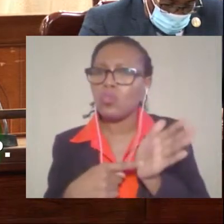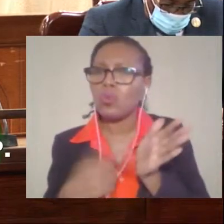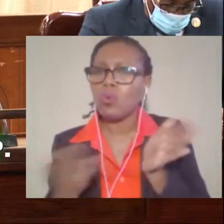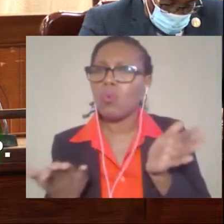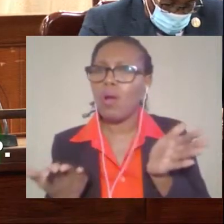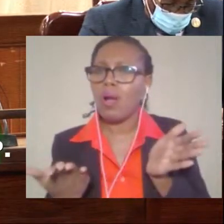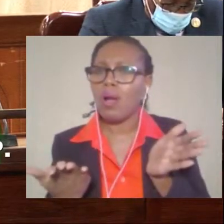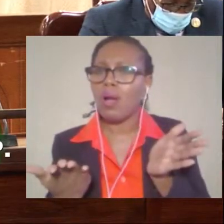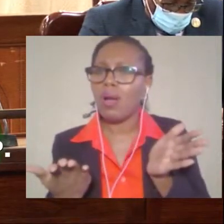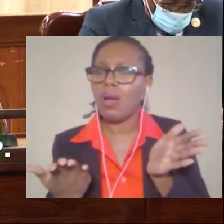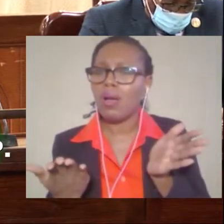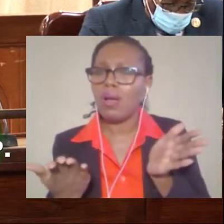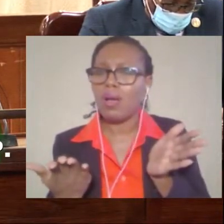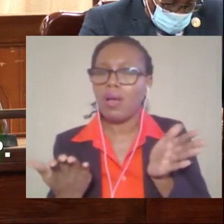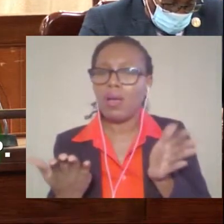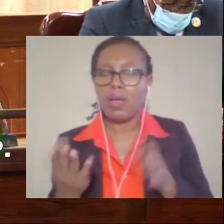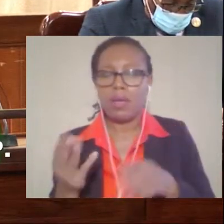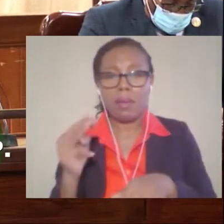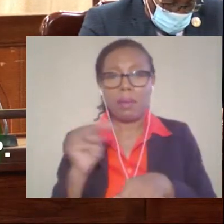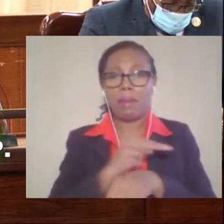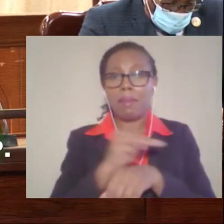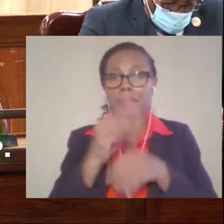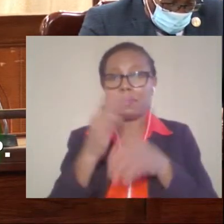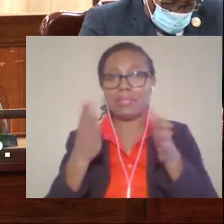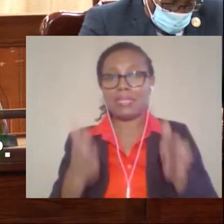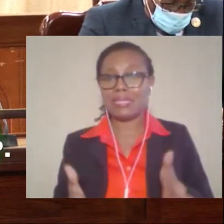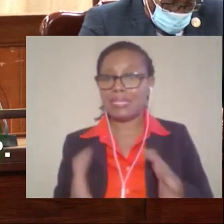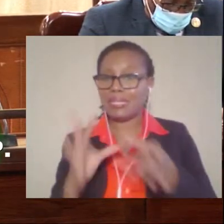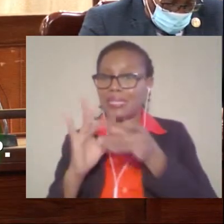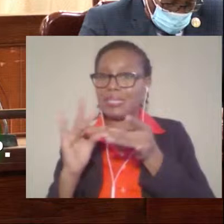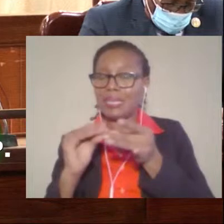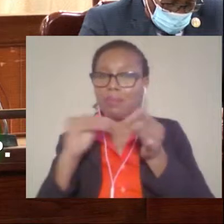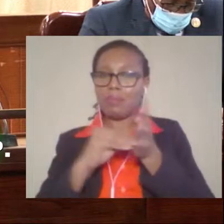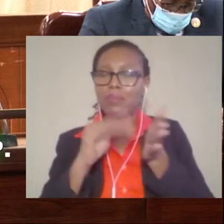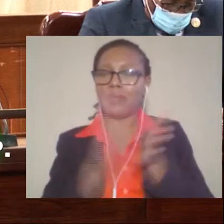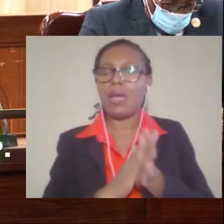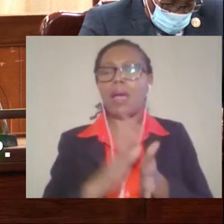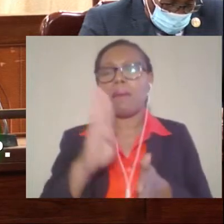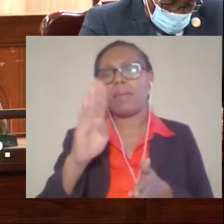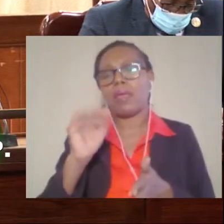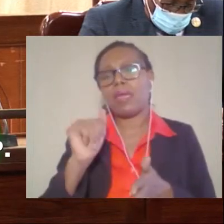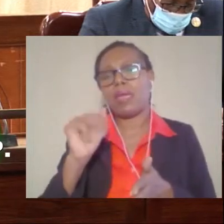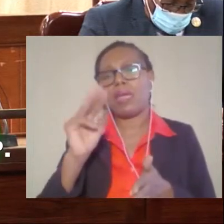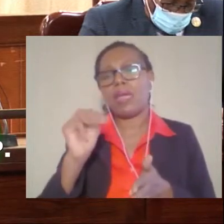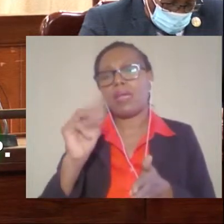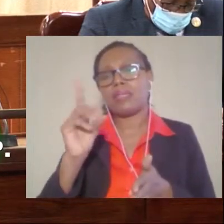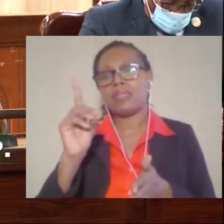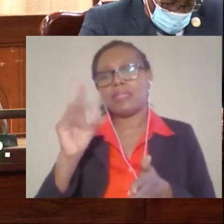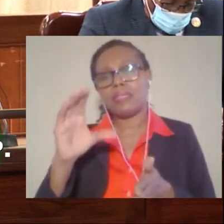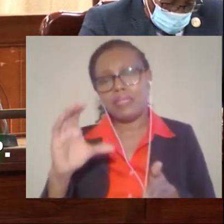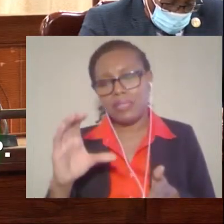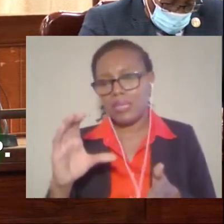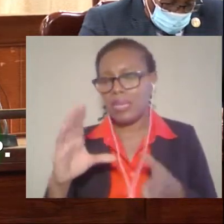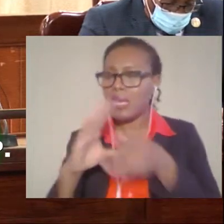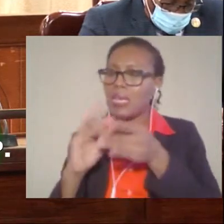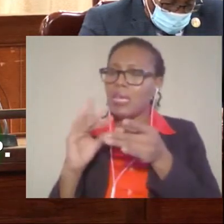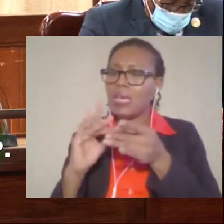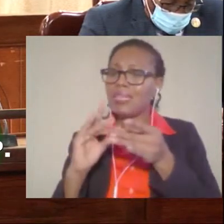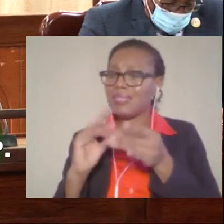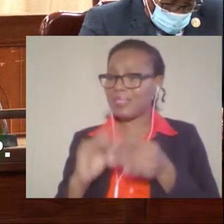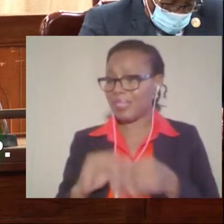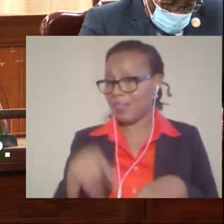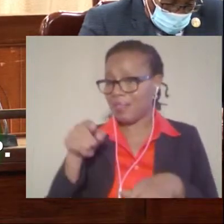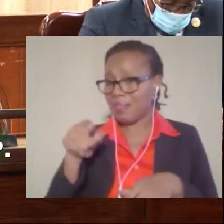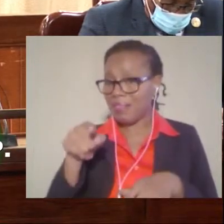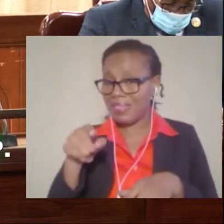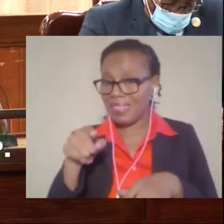Minister is quoted as saying, as far as BADMC is concerned, the entity has not been sufficiently